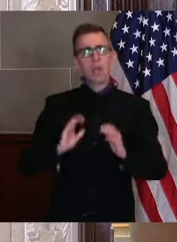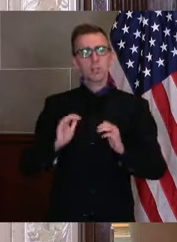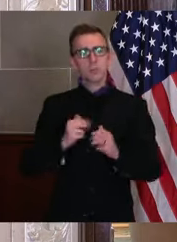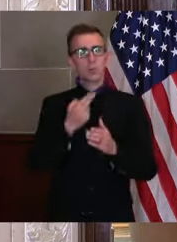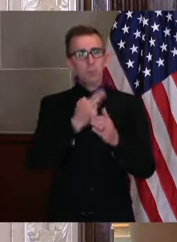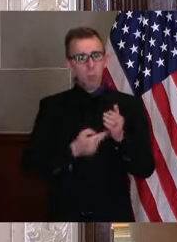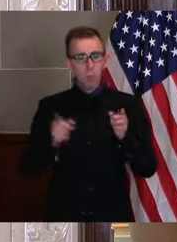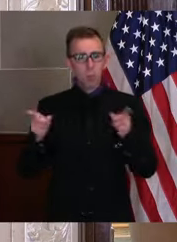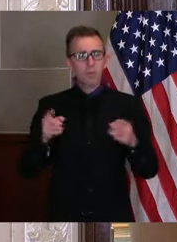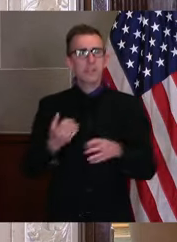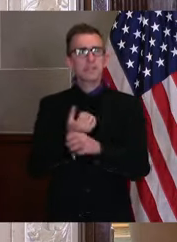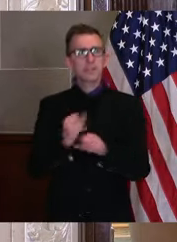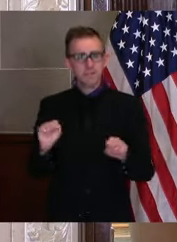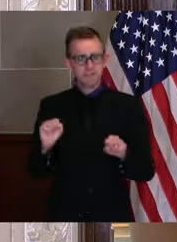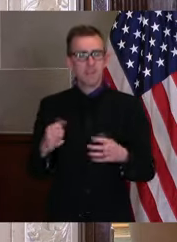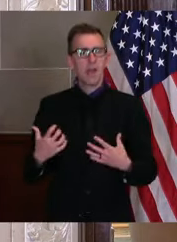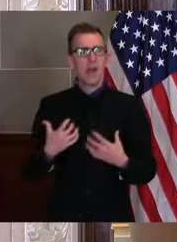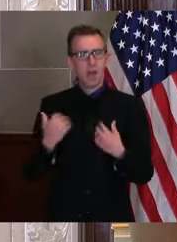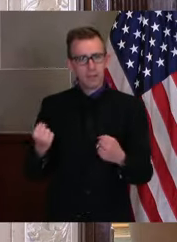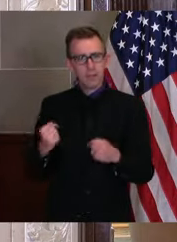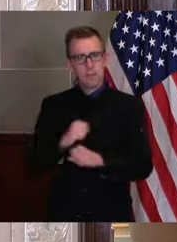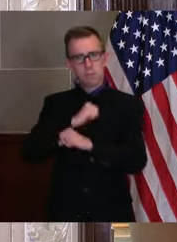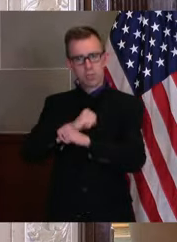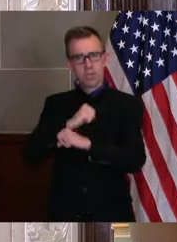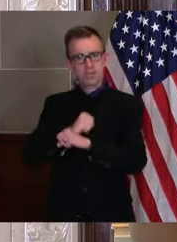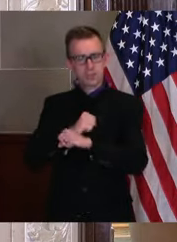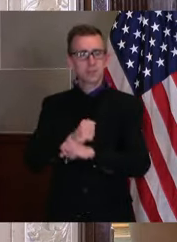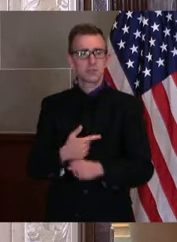are healthy, safe, and protected.